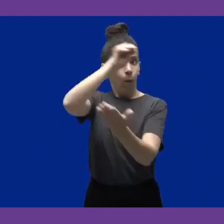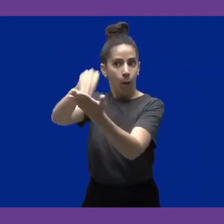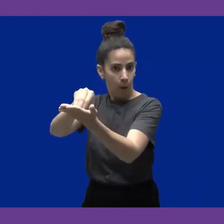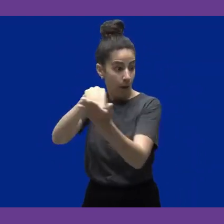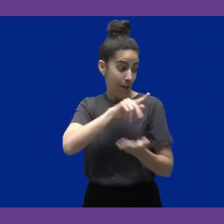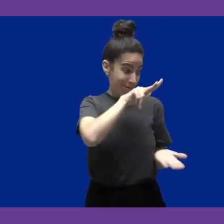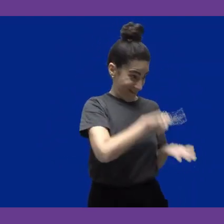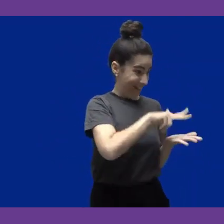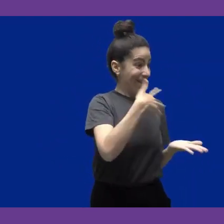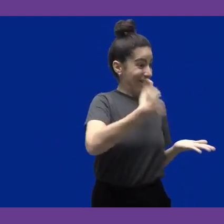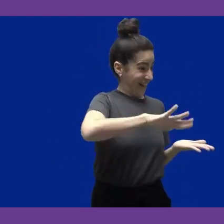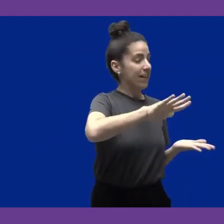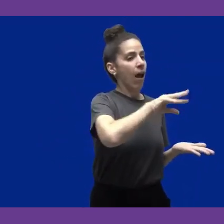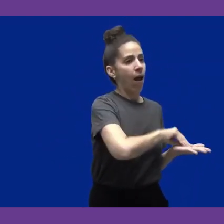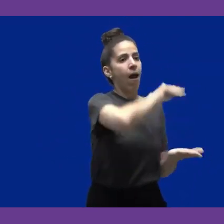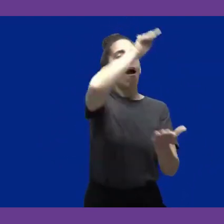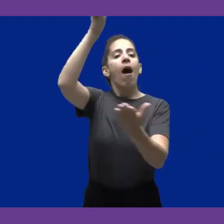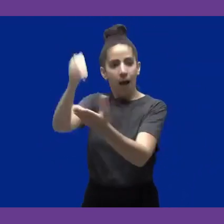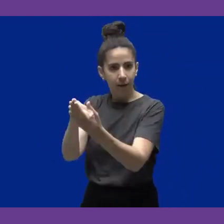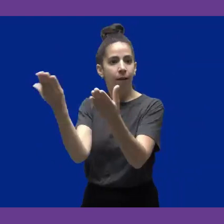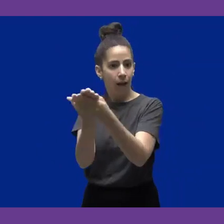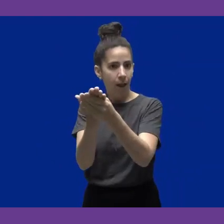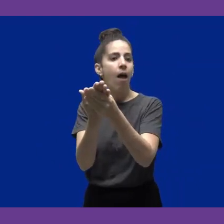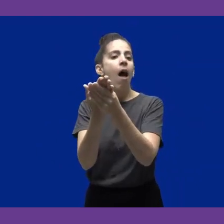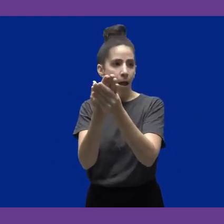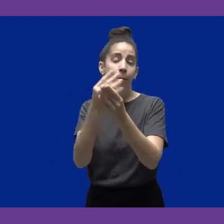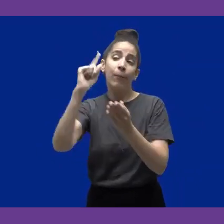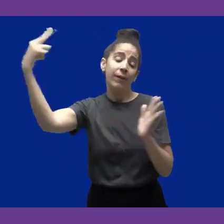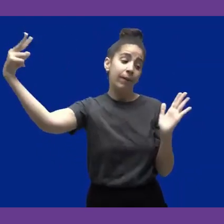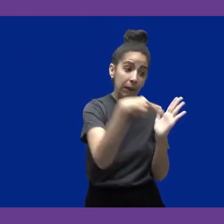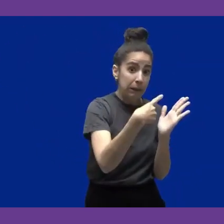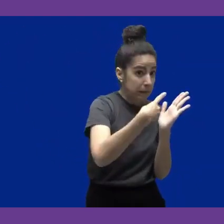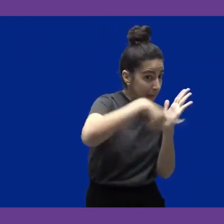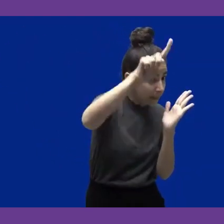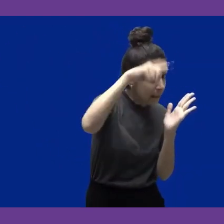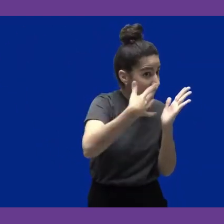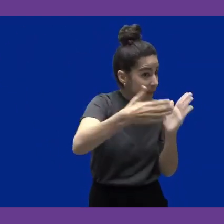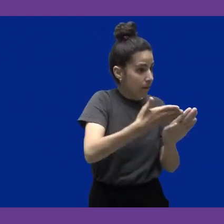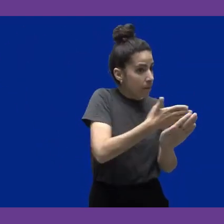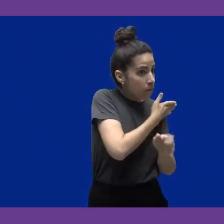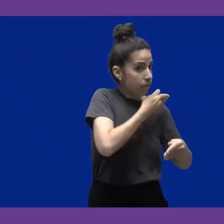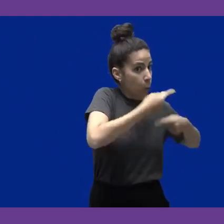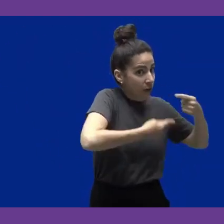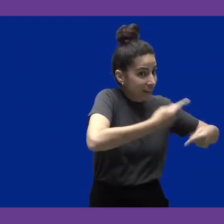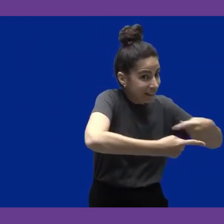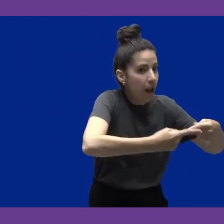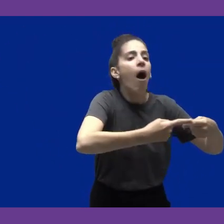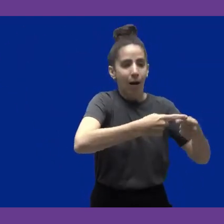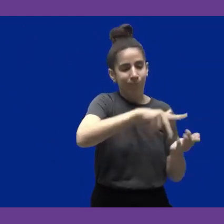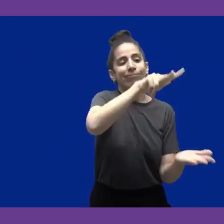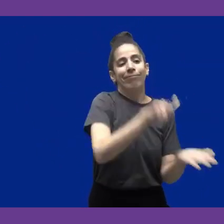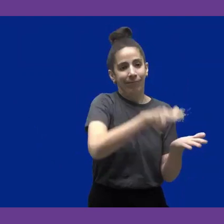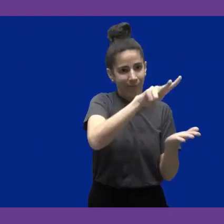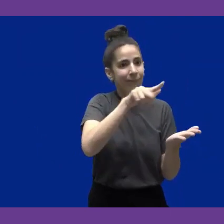and when they say yes, it does, they reference the document in the official journal of the European Union, and that way you can